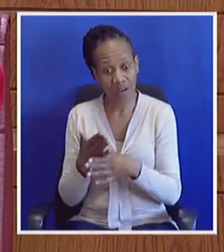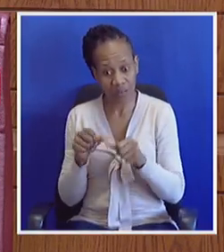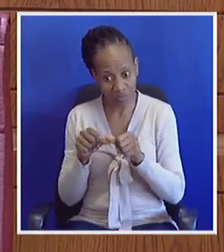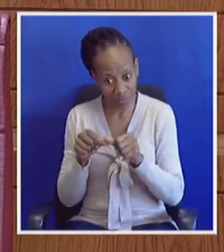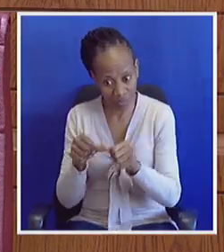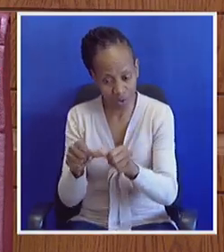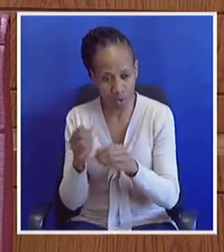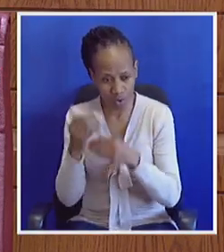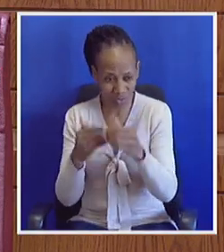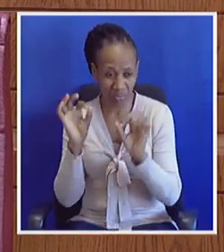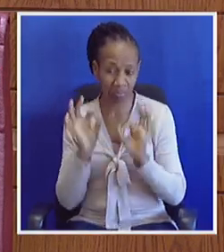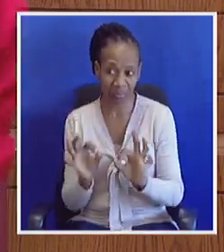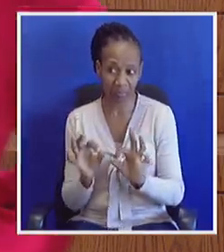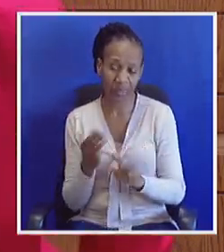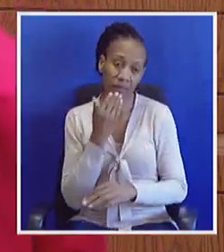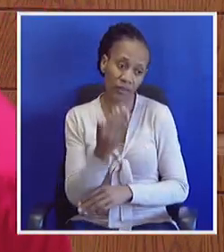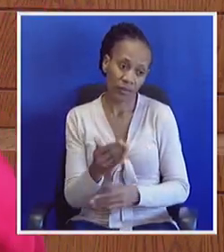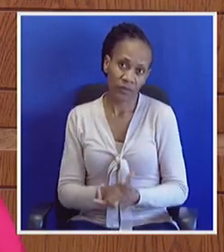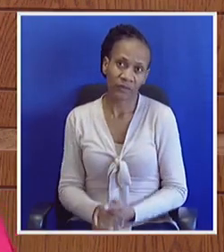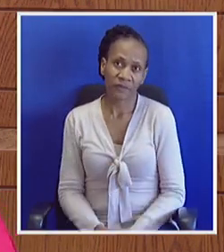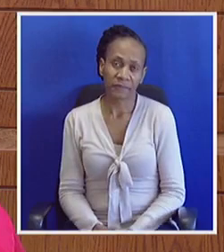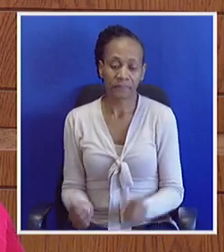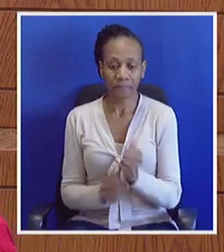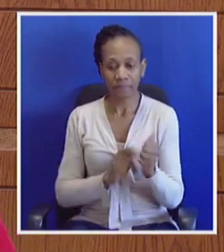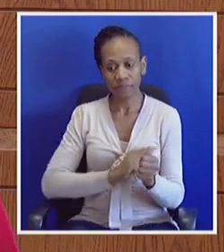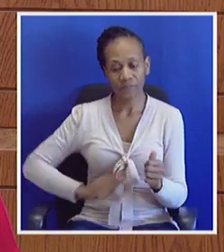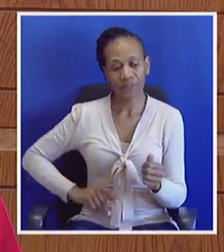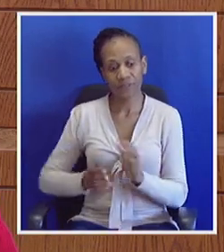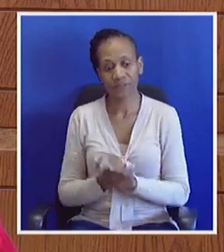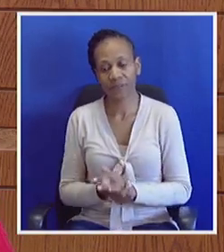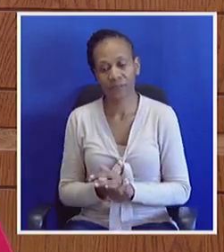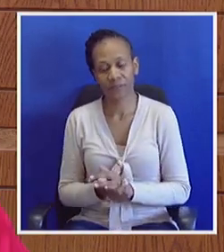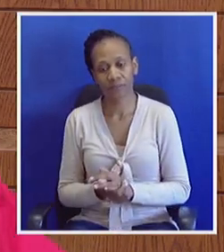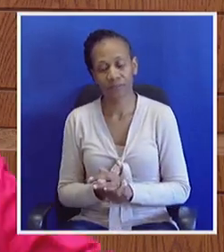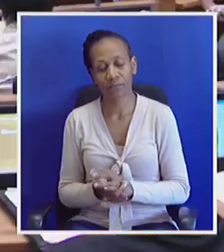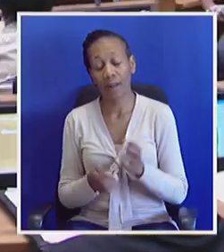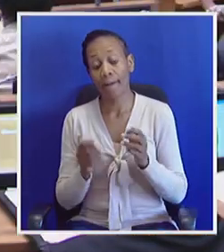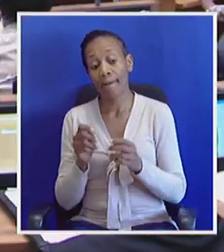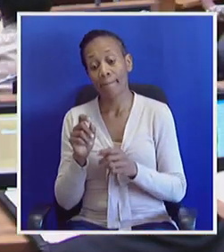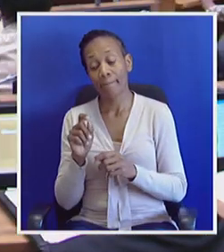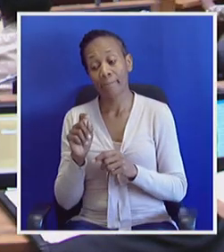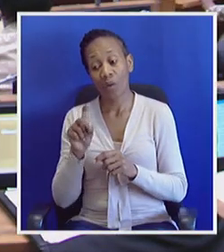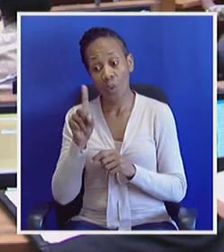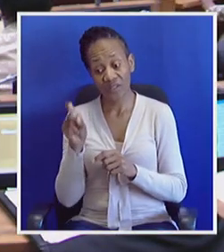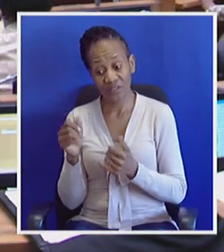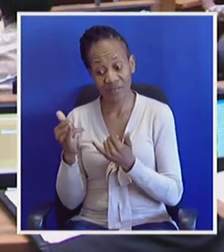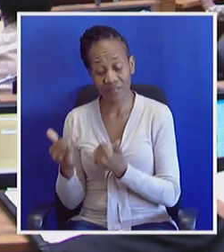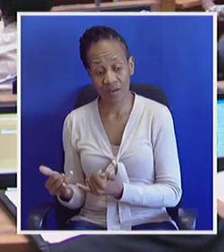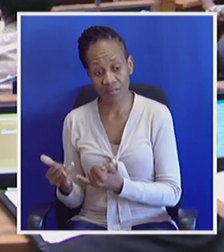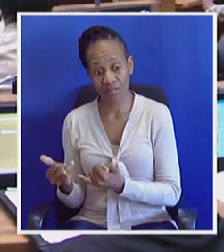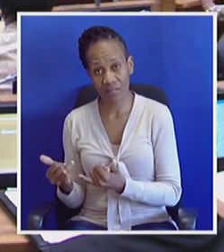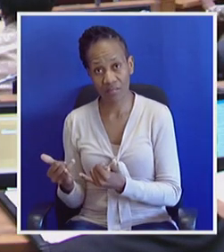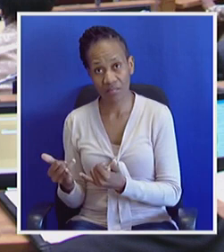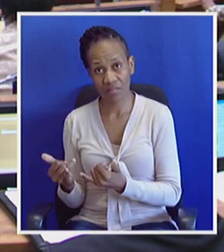leader of SANEC? Thank you very much. Deputy President, the question, the principal question